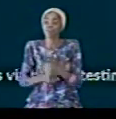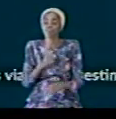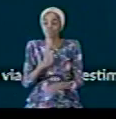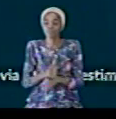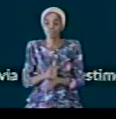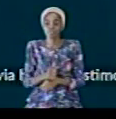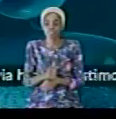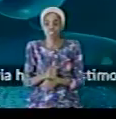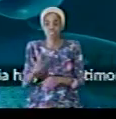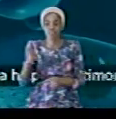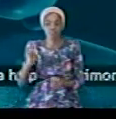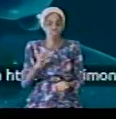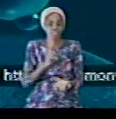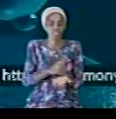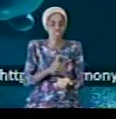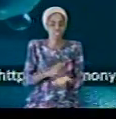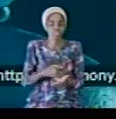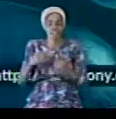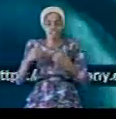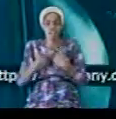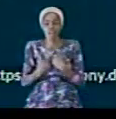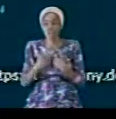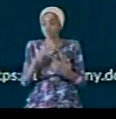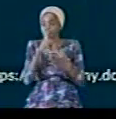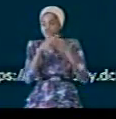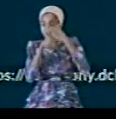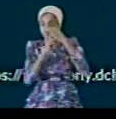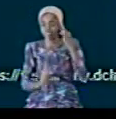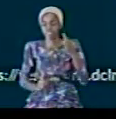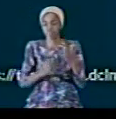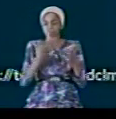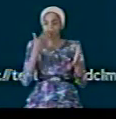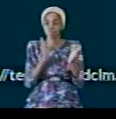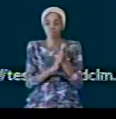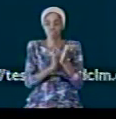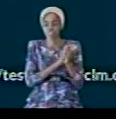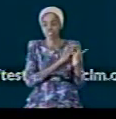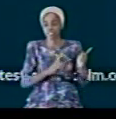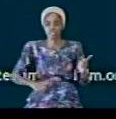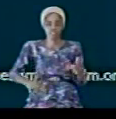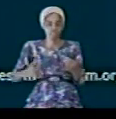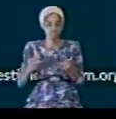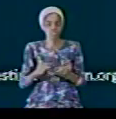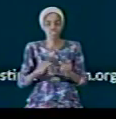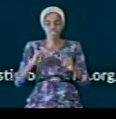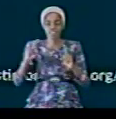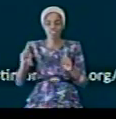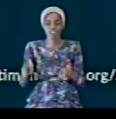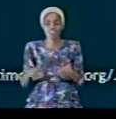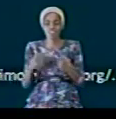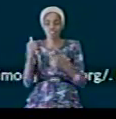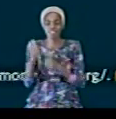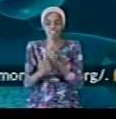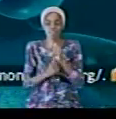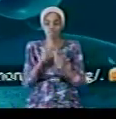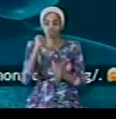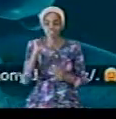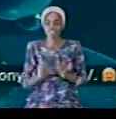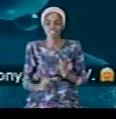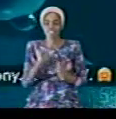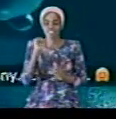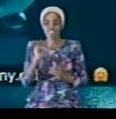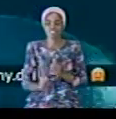completely disappeared. Praise the Lord. We now take you to South Nigeria, Cross